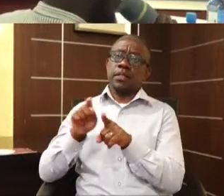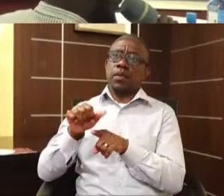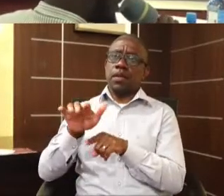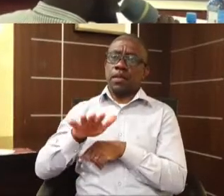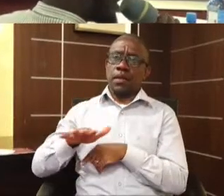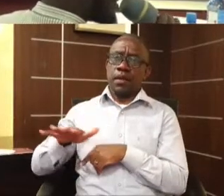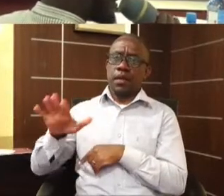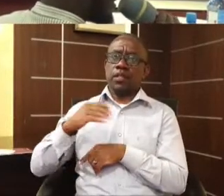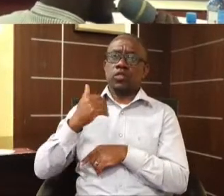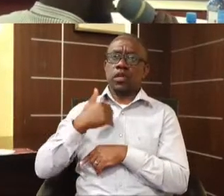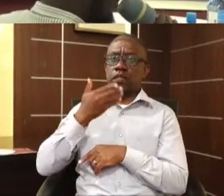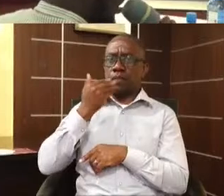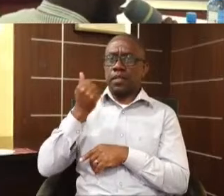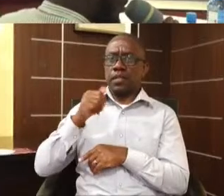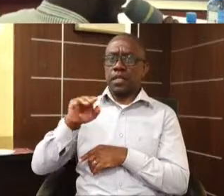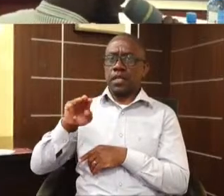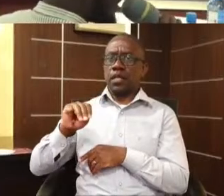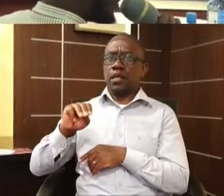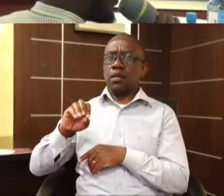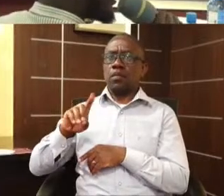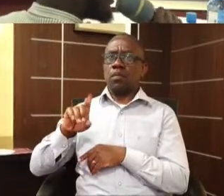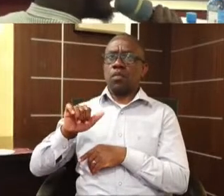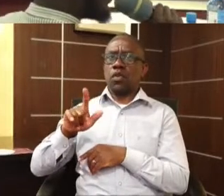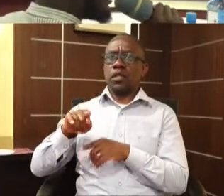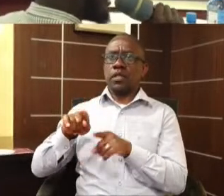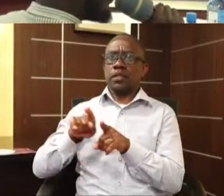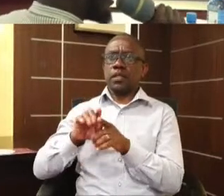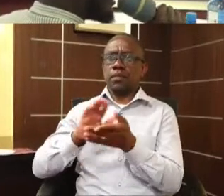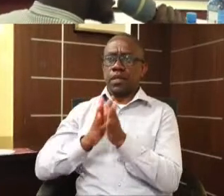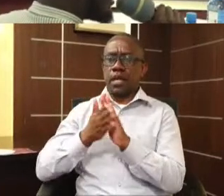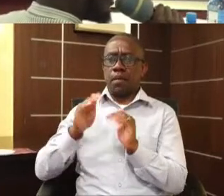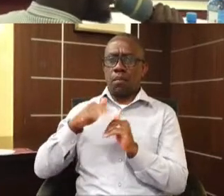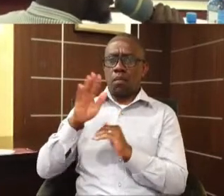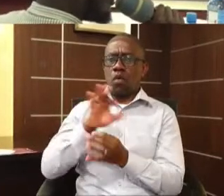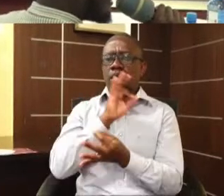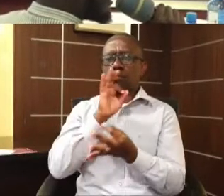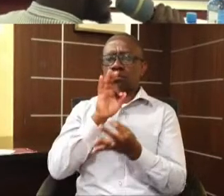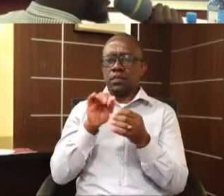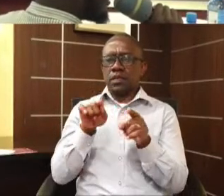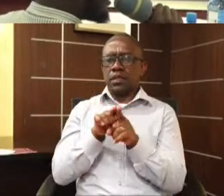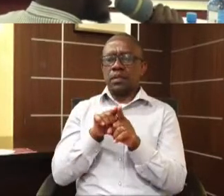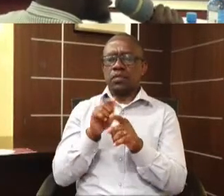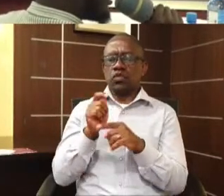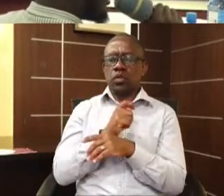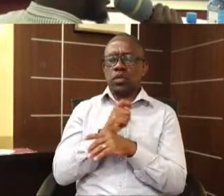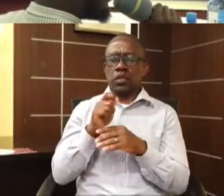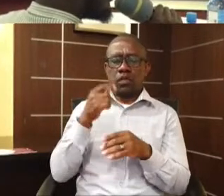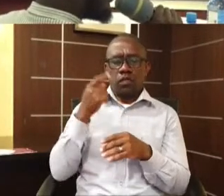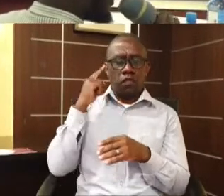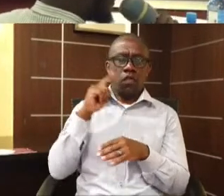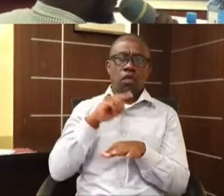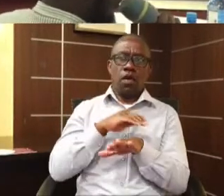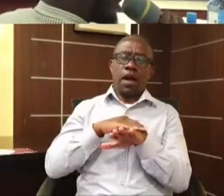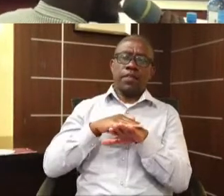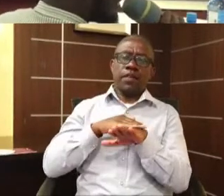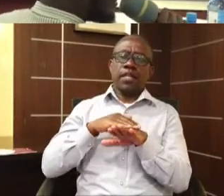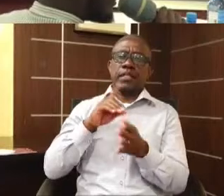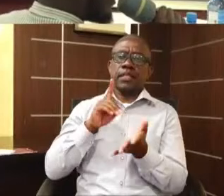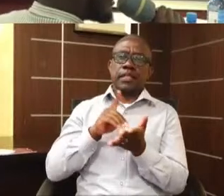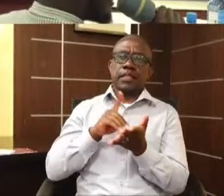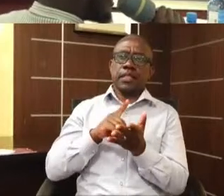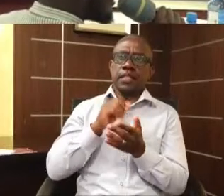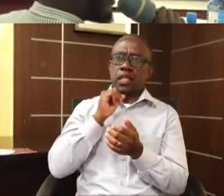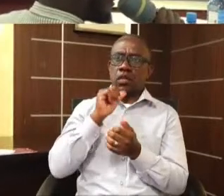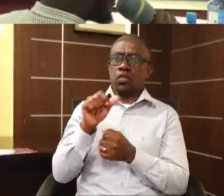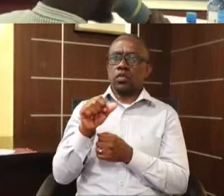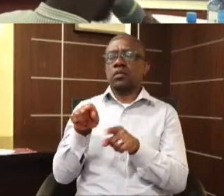better models, more accurate, and of course now trained in African data as opposed to what is currently the models that are trained in